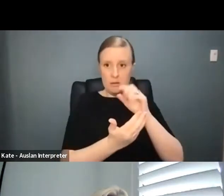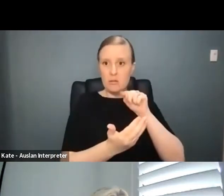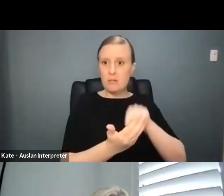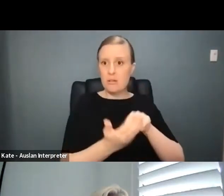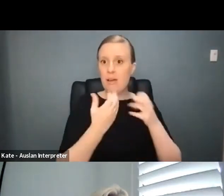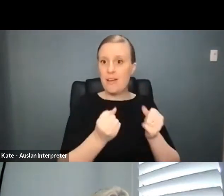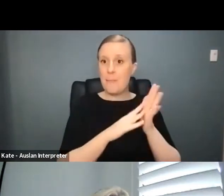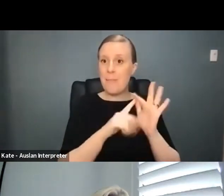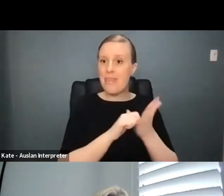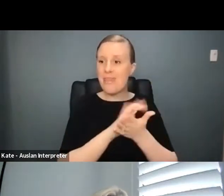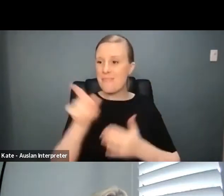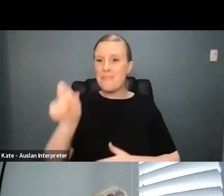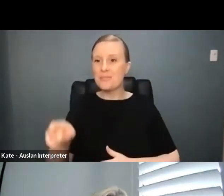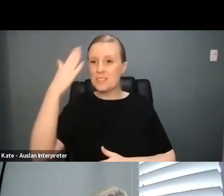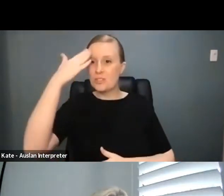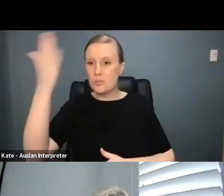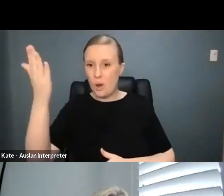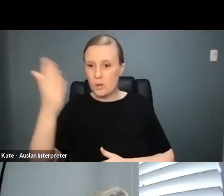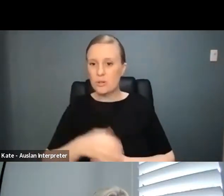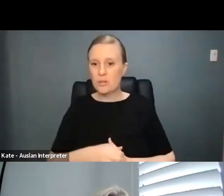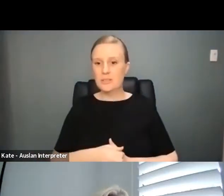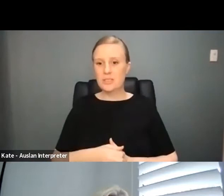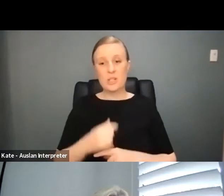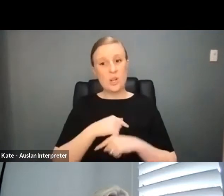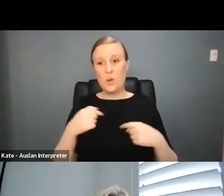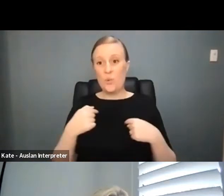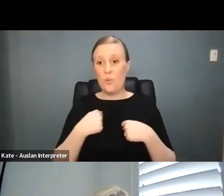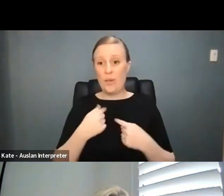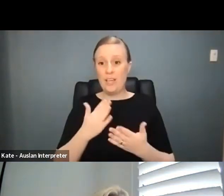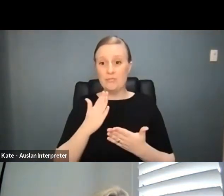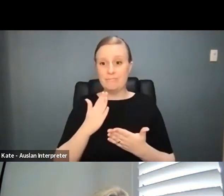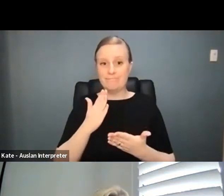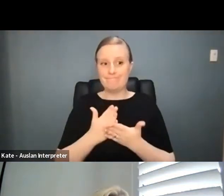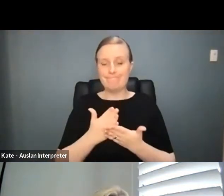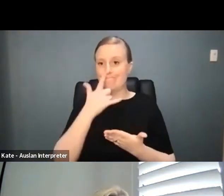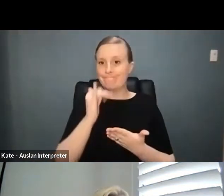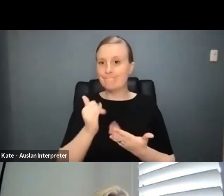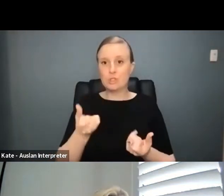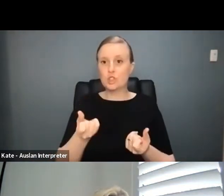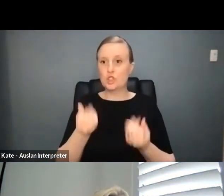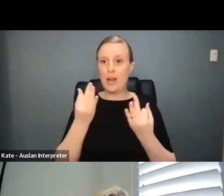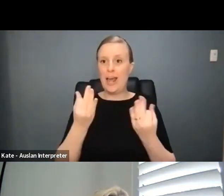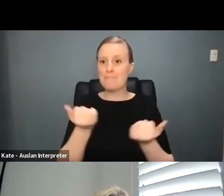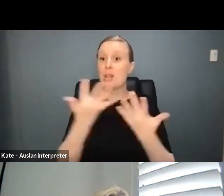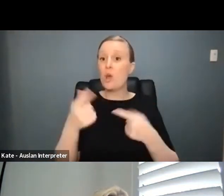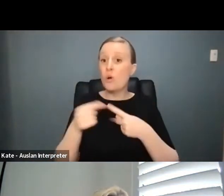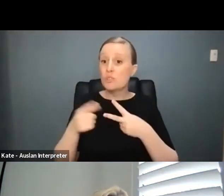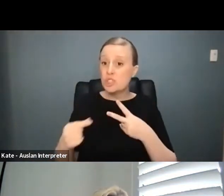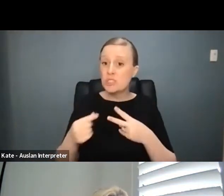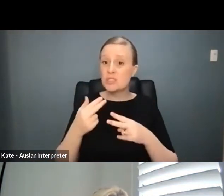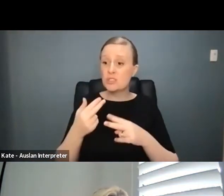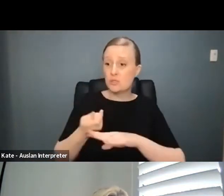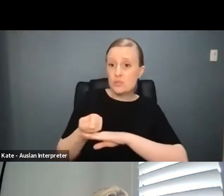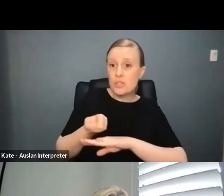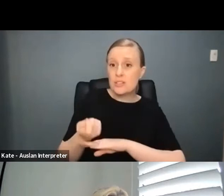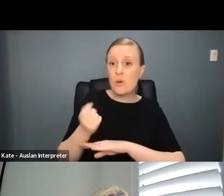having a full breadth of methamphetamine treatment options for people. As we go through